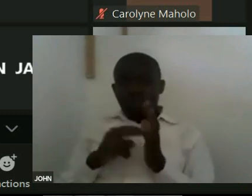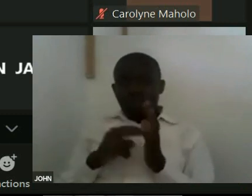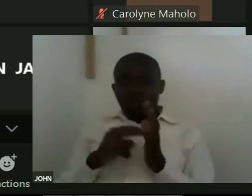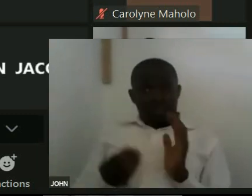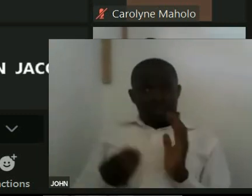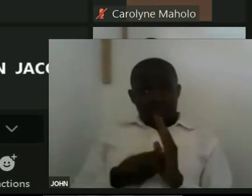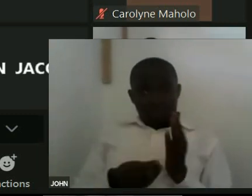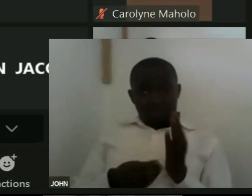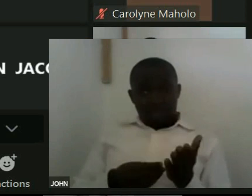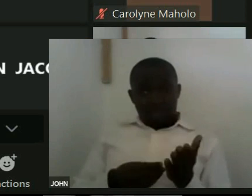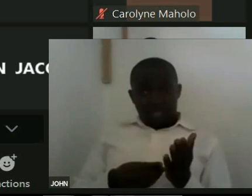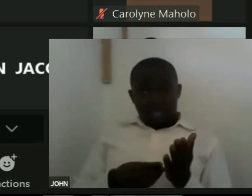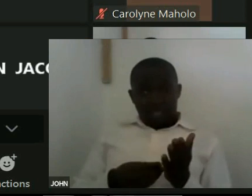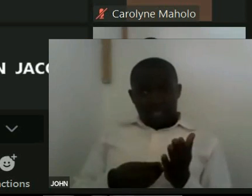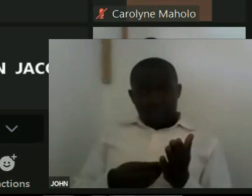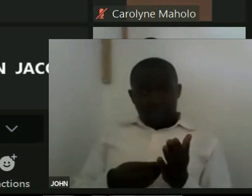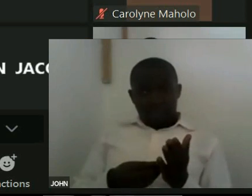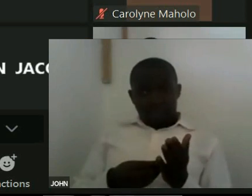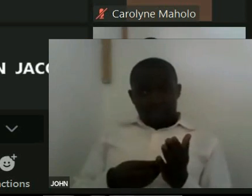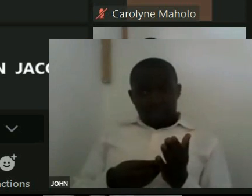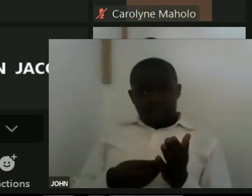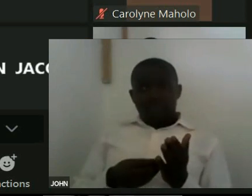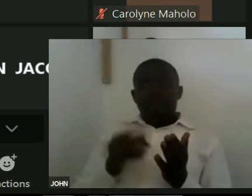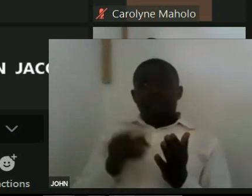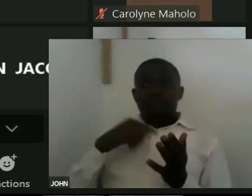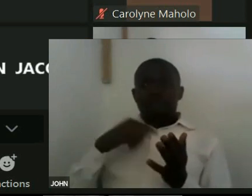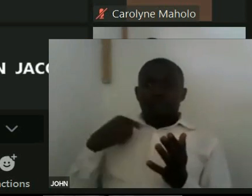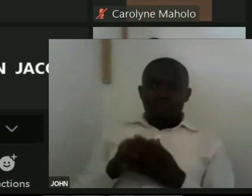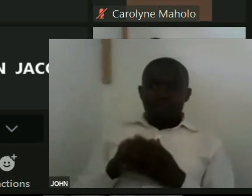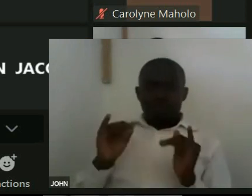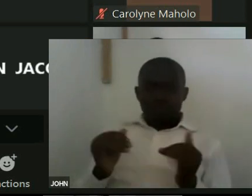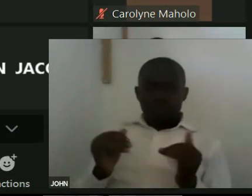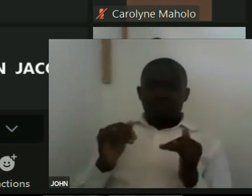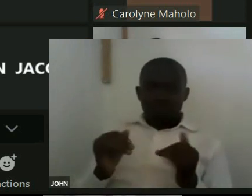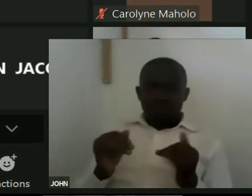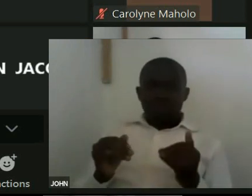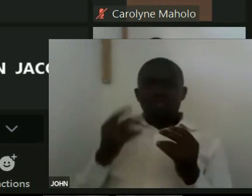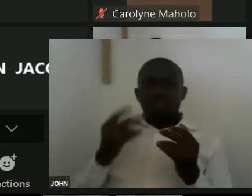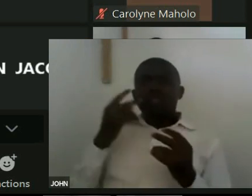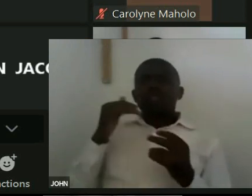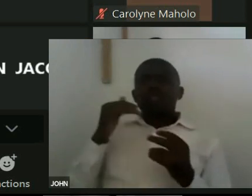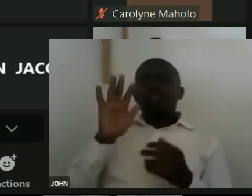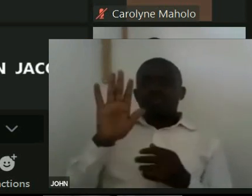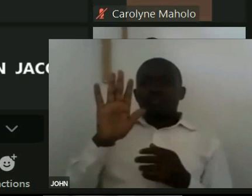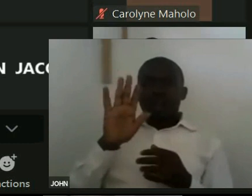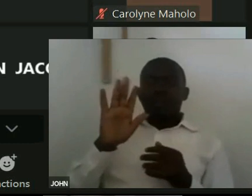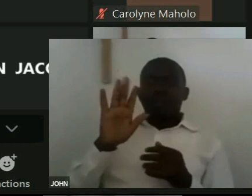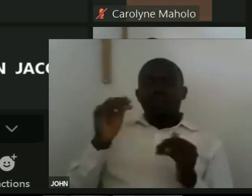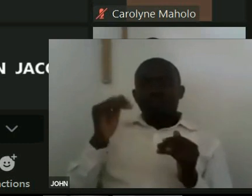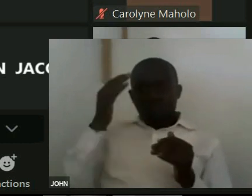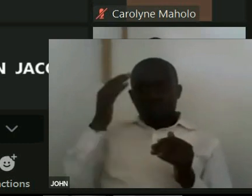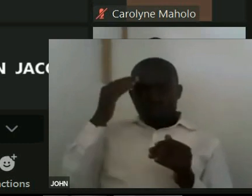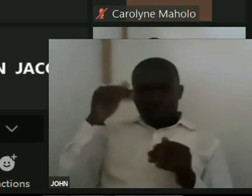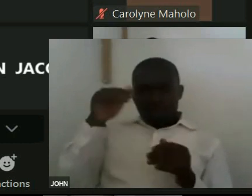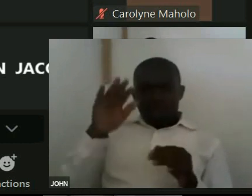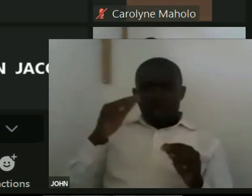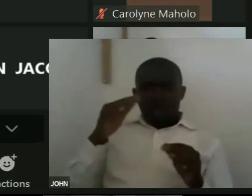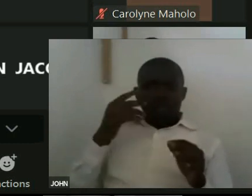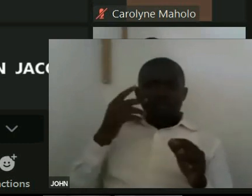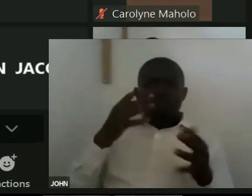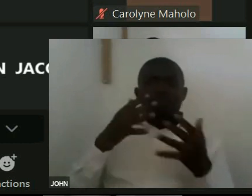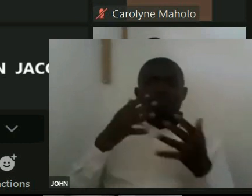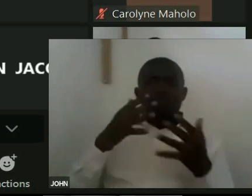possible. We have been trying, even in rural areas. You yourself were trying under NREGA to see if caregivers